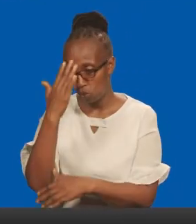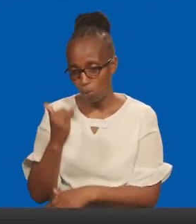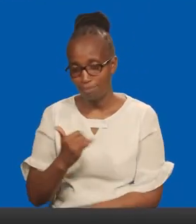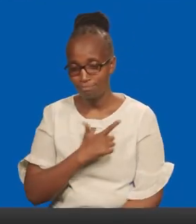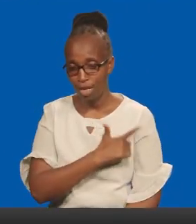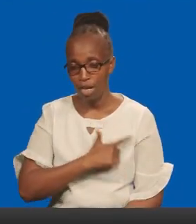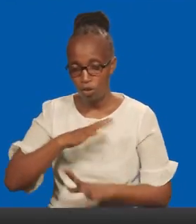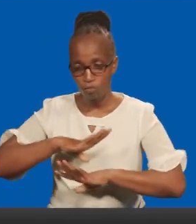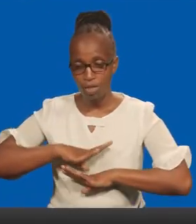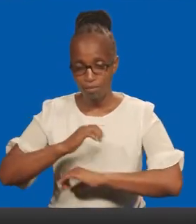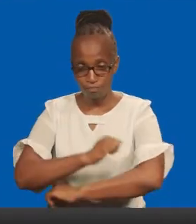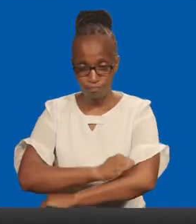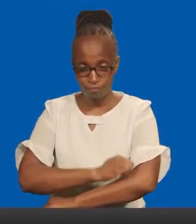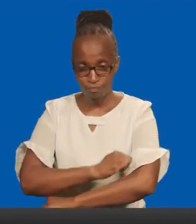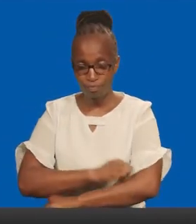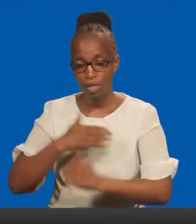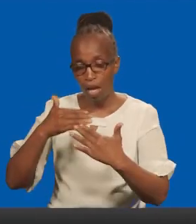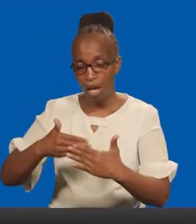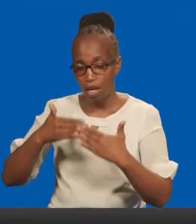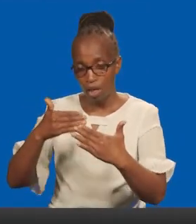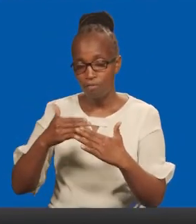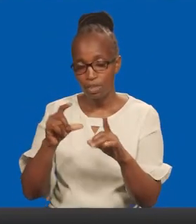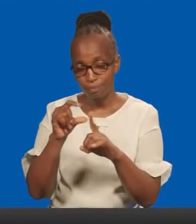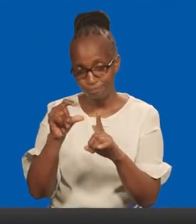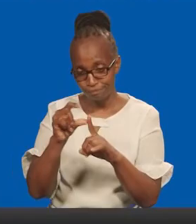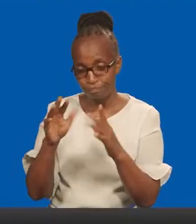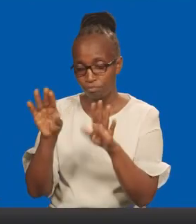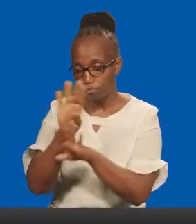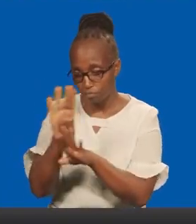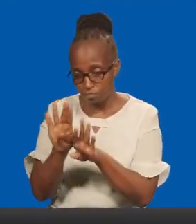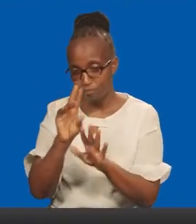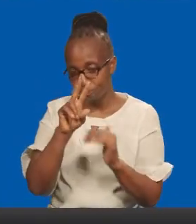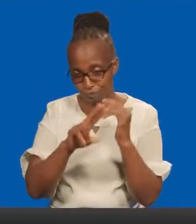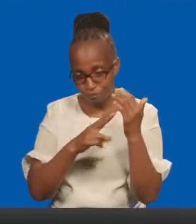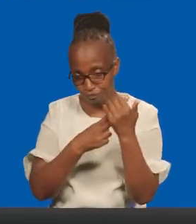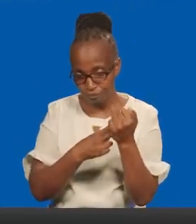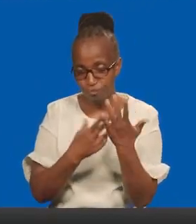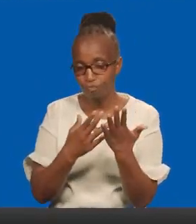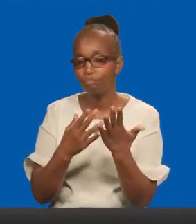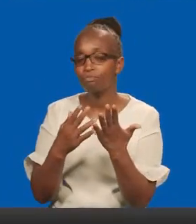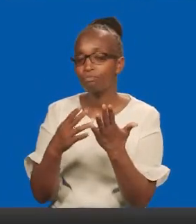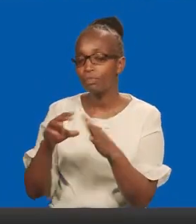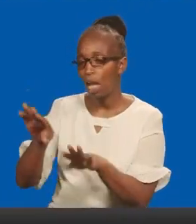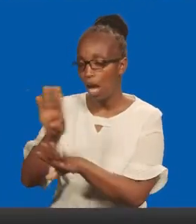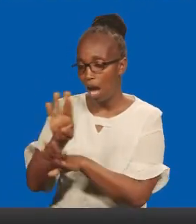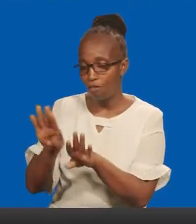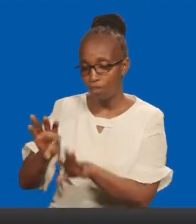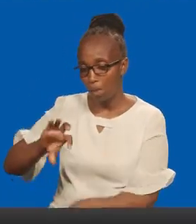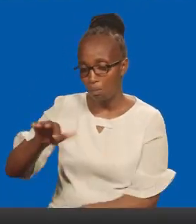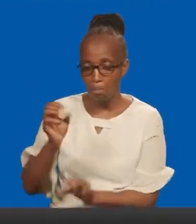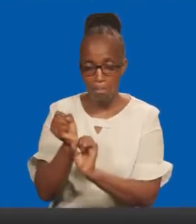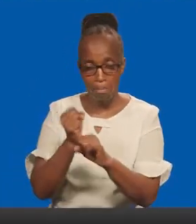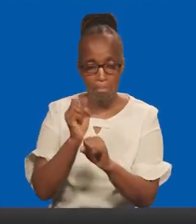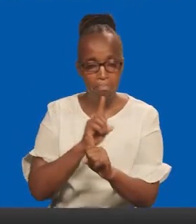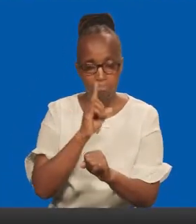ukosefu wa shule maalumu za kutosha. Kisuge akitoa wito kwa washikadau kutoka kila kaunti kuhakikisha kuwa kuna